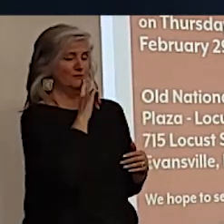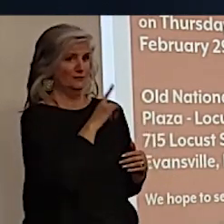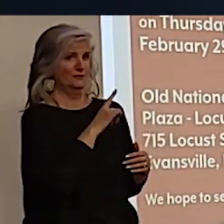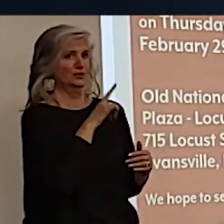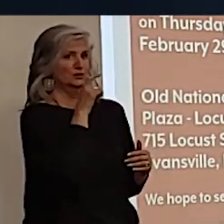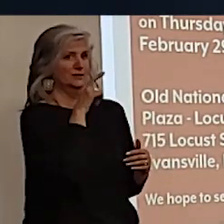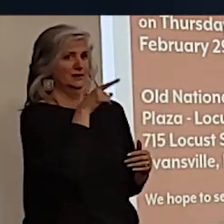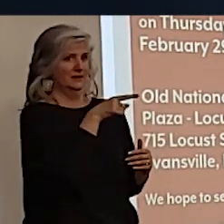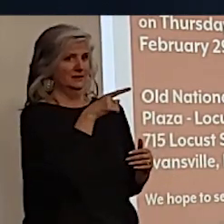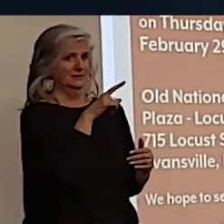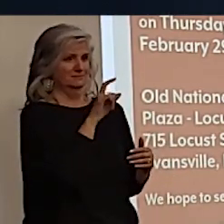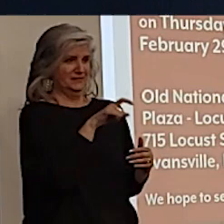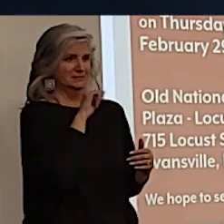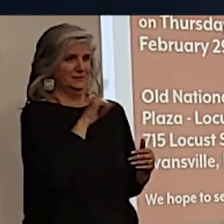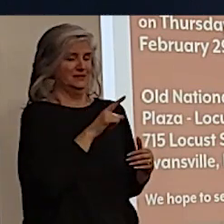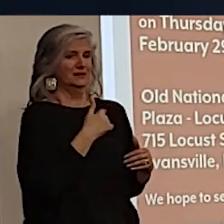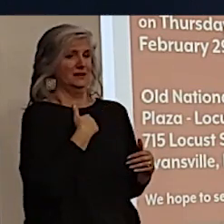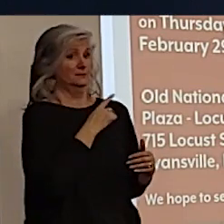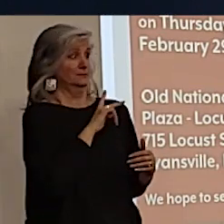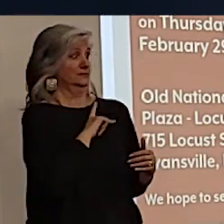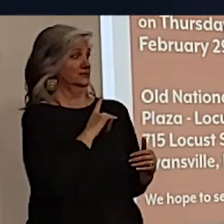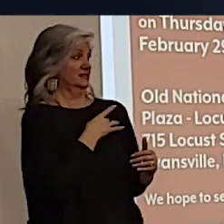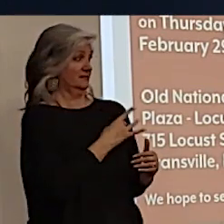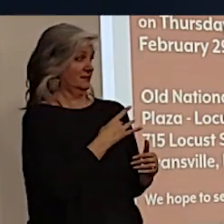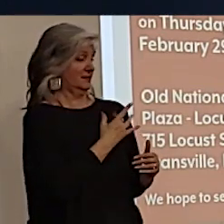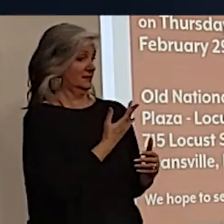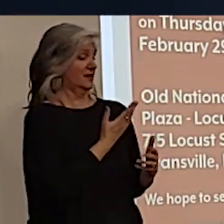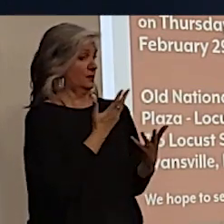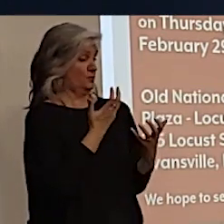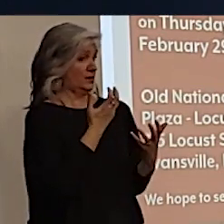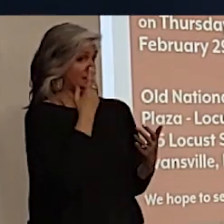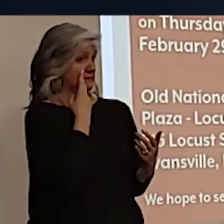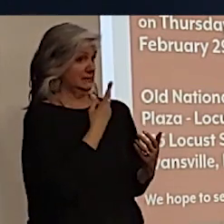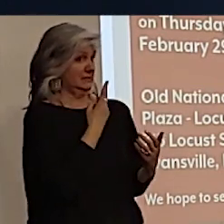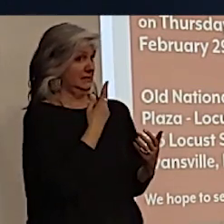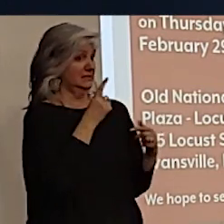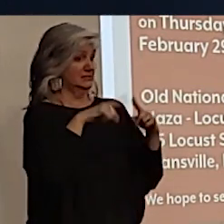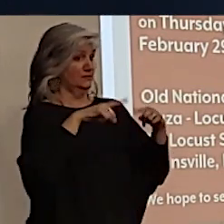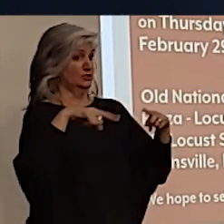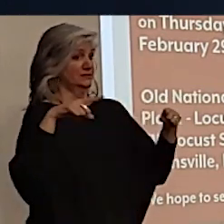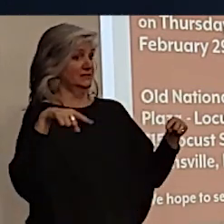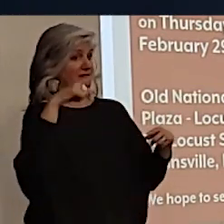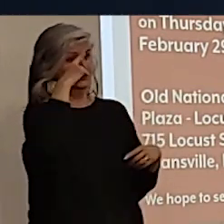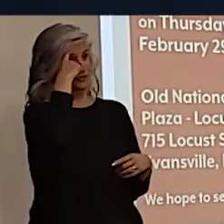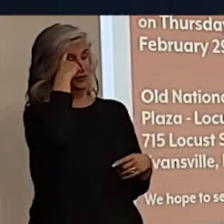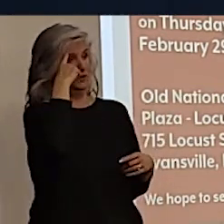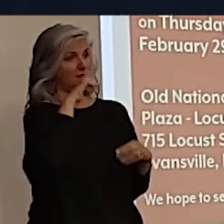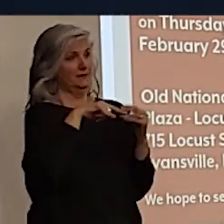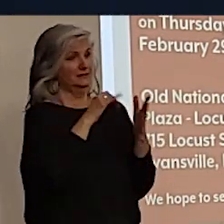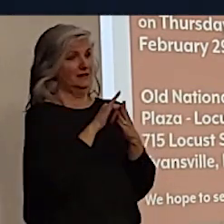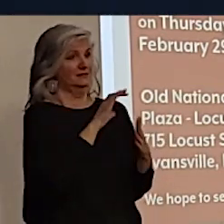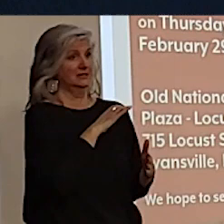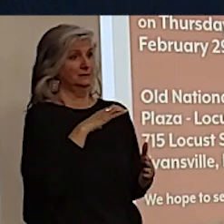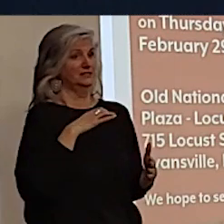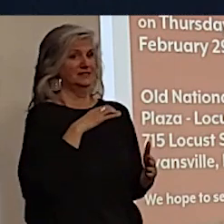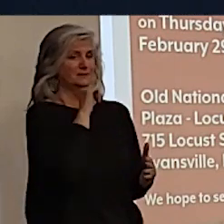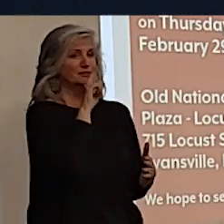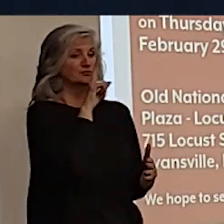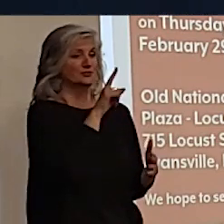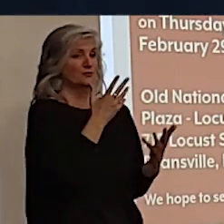be. I personally would like to see a diversity of thought, if you will, on the commission. I'm not sure that we